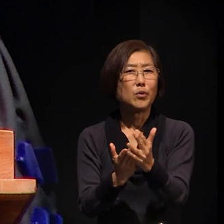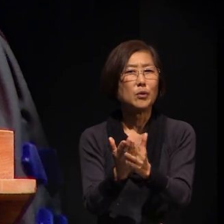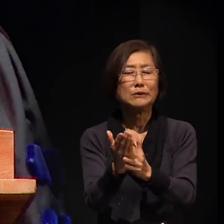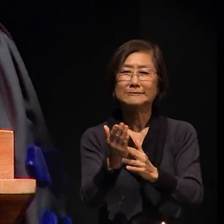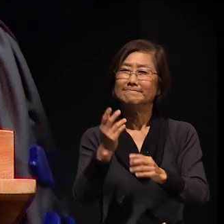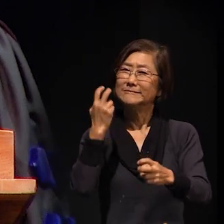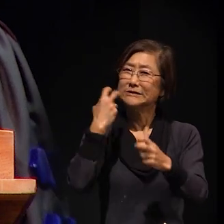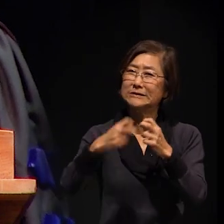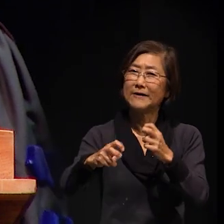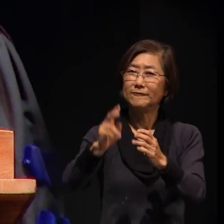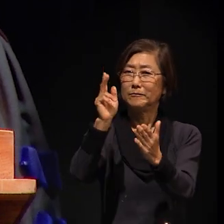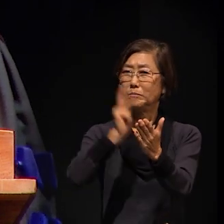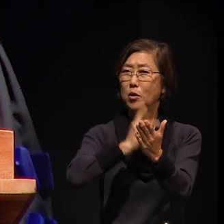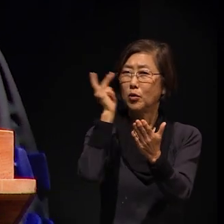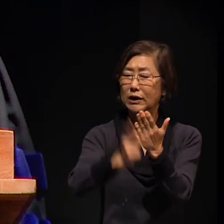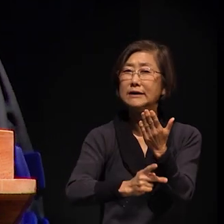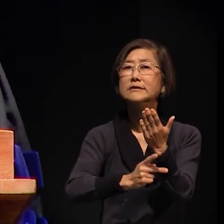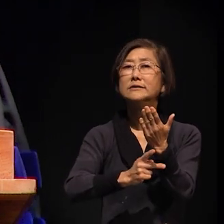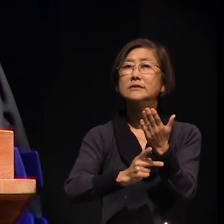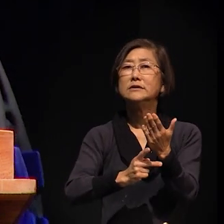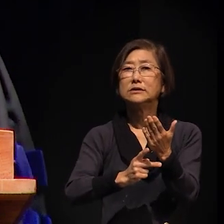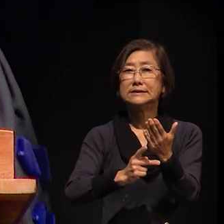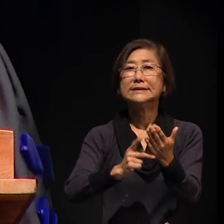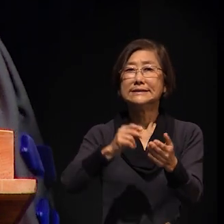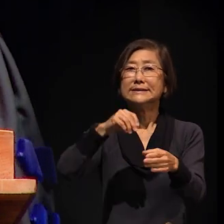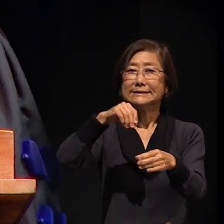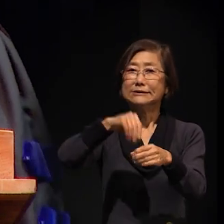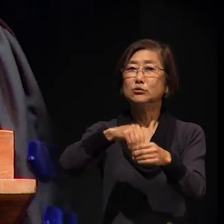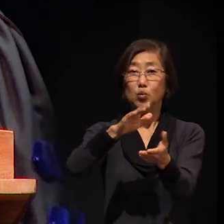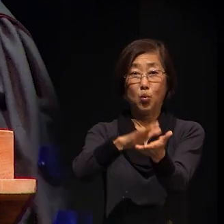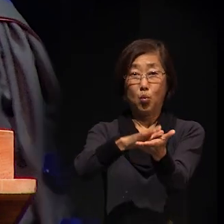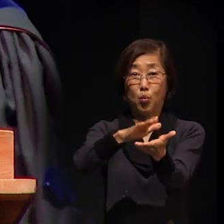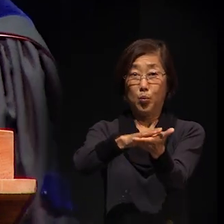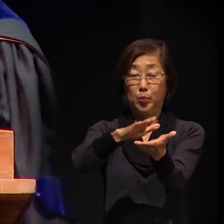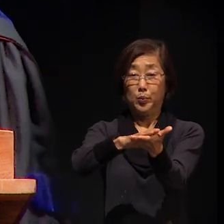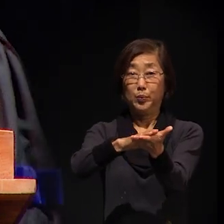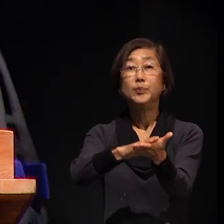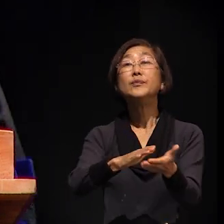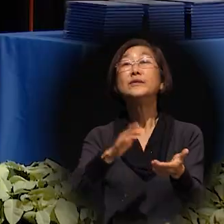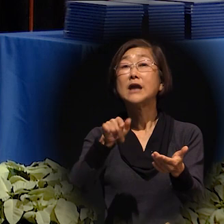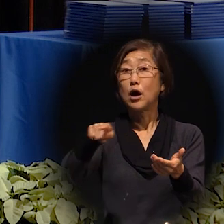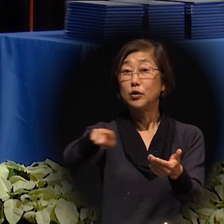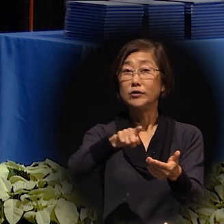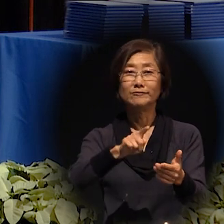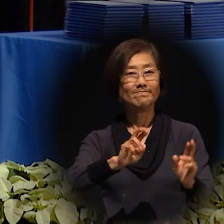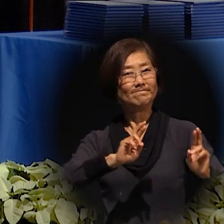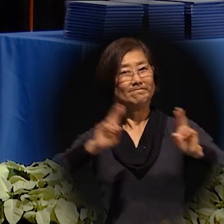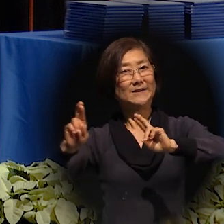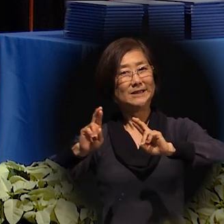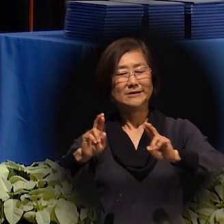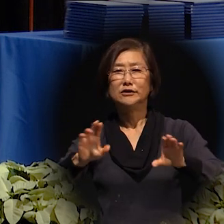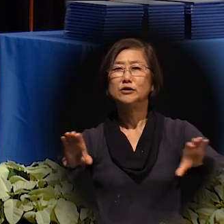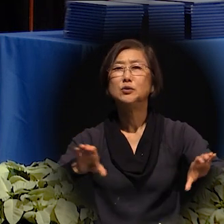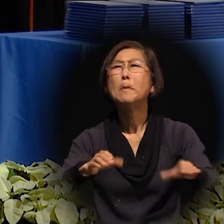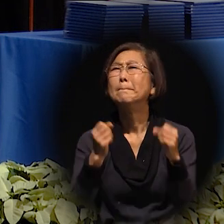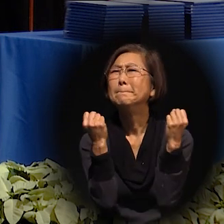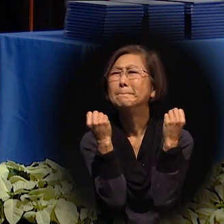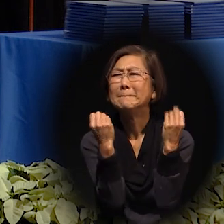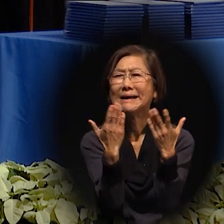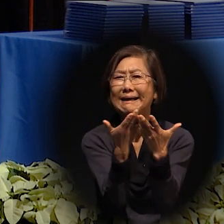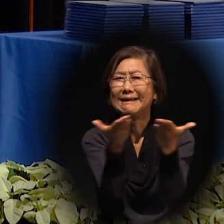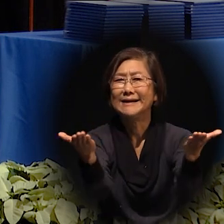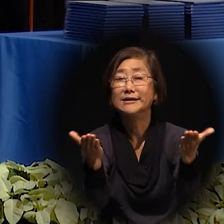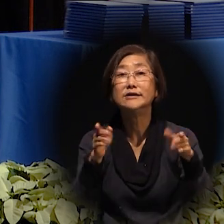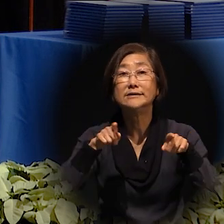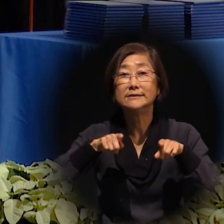going through the rigorous program at the institution. Now you are equipped to do many